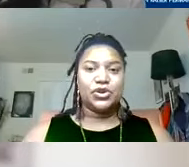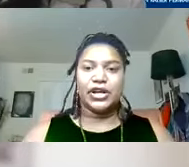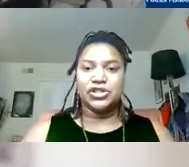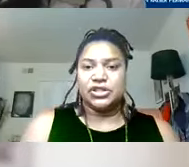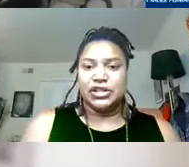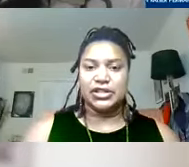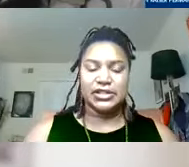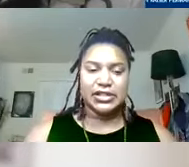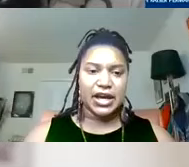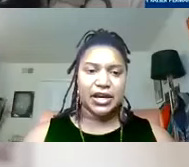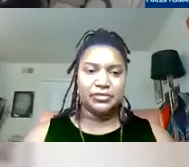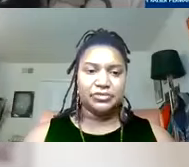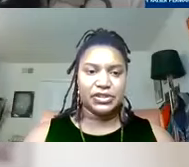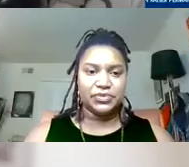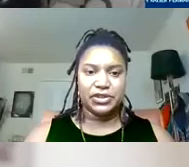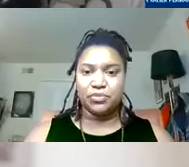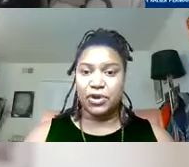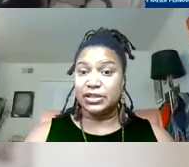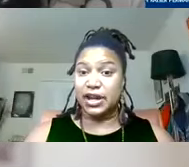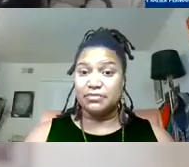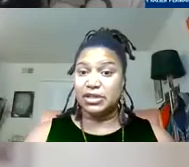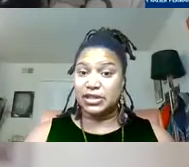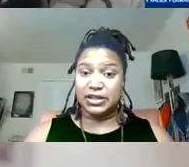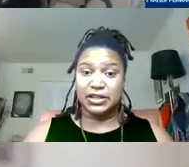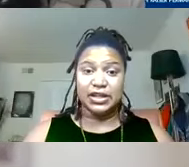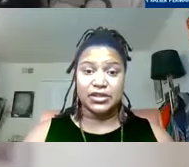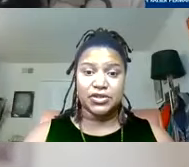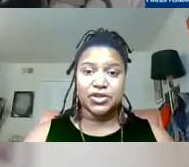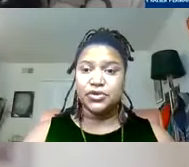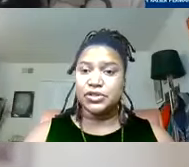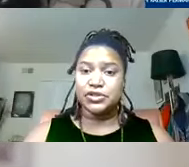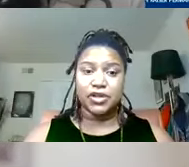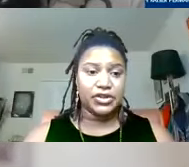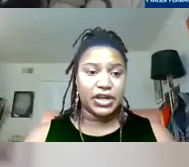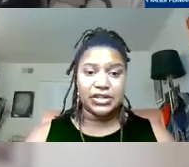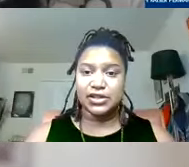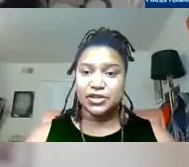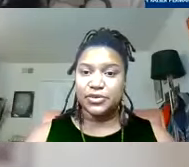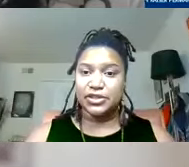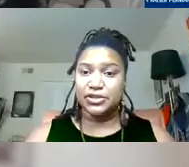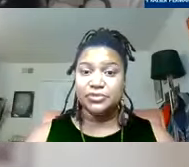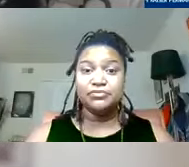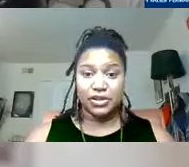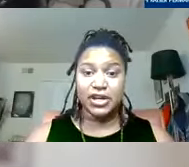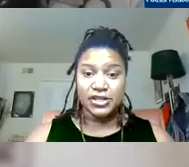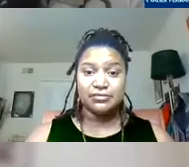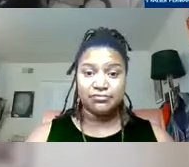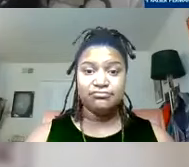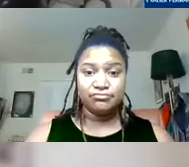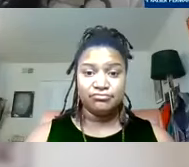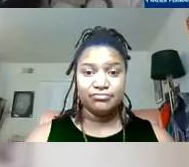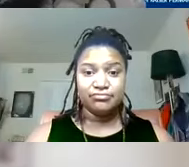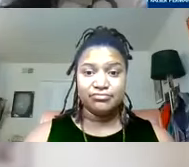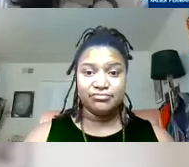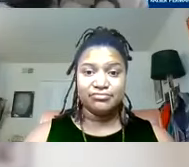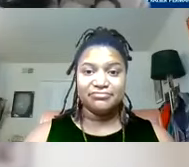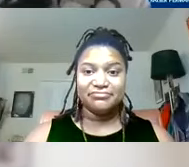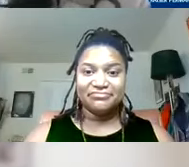additional questions. Just with the break, did I miss anything, Dr. Owens or Dr. Gates, that you wanted to address?